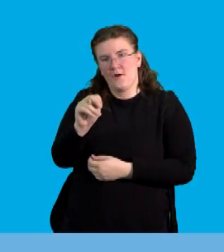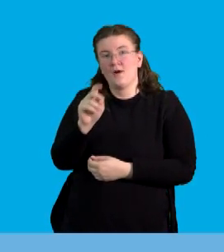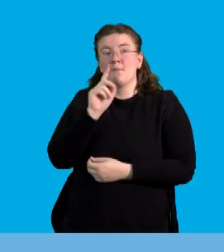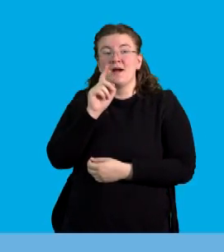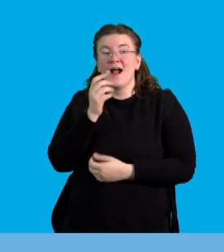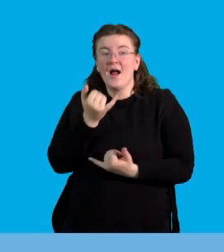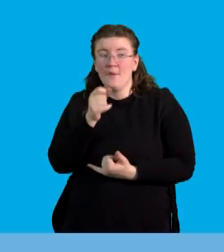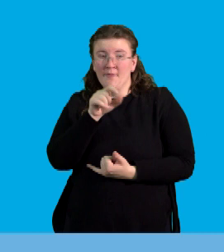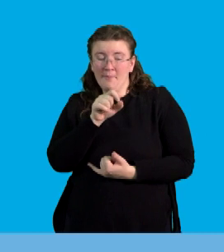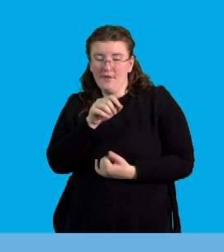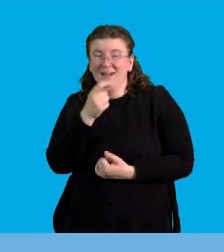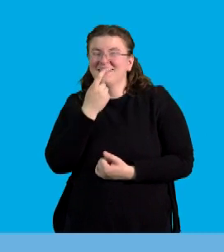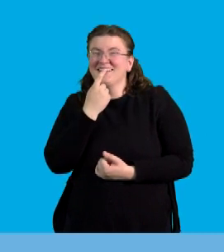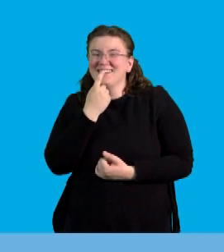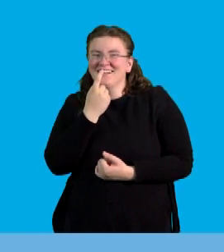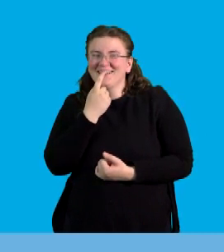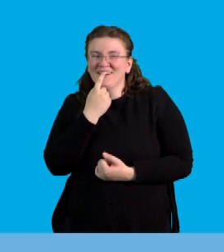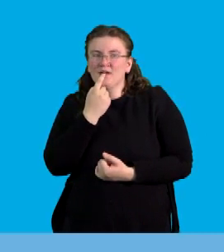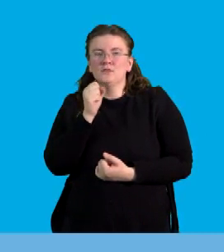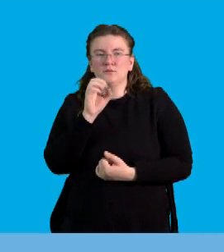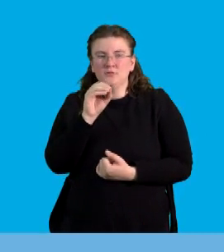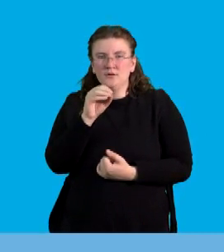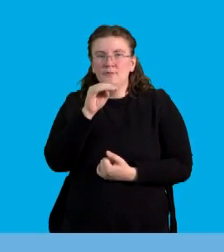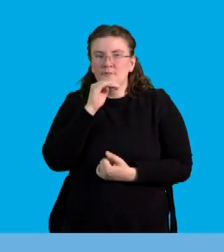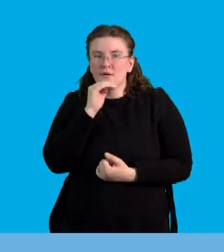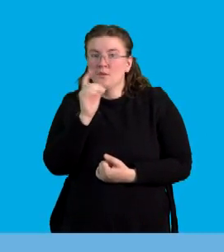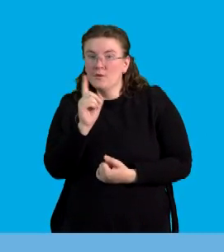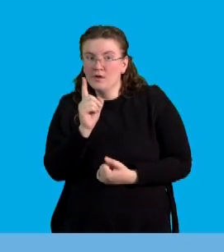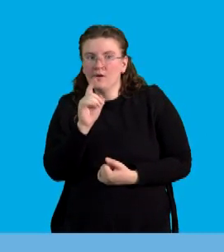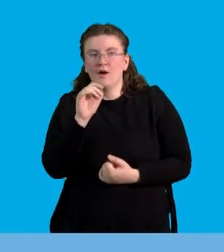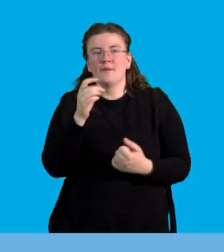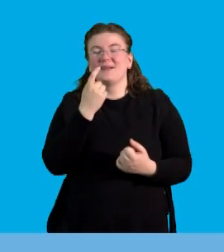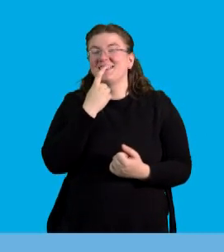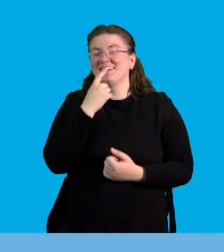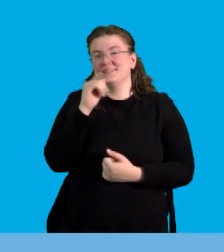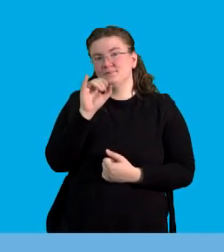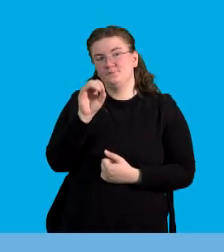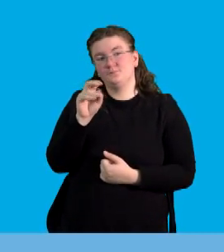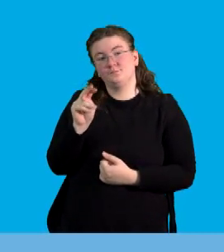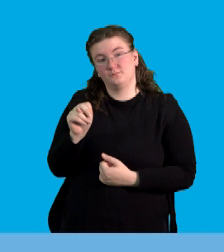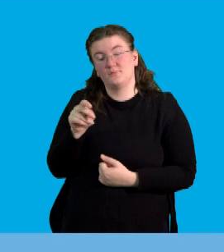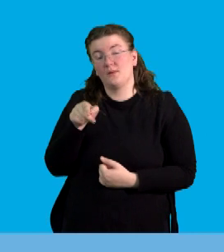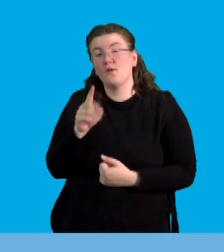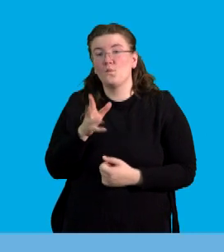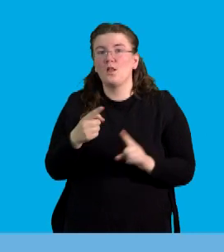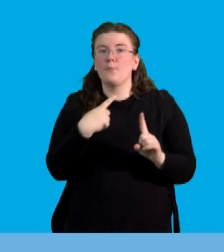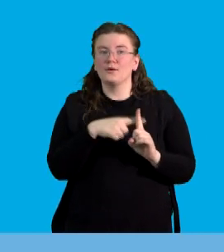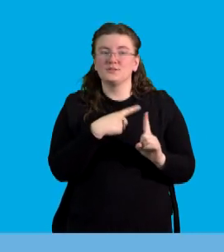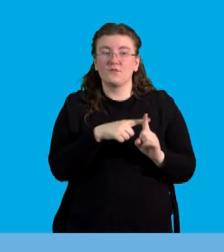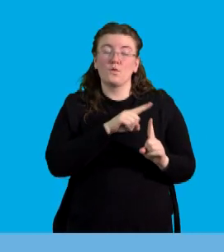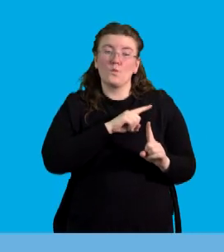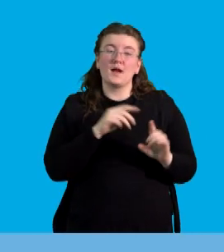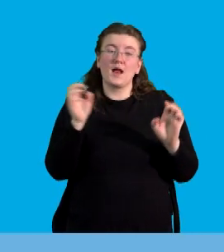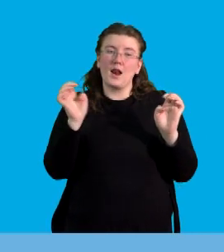a metal, as we have said, it is going to be a metal ion. And that metal ion is going to be positively charged because